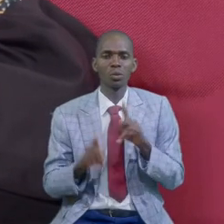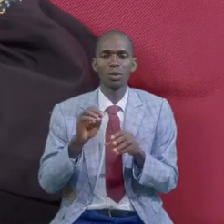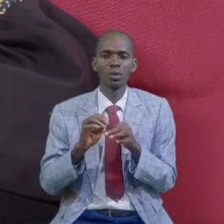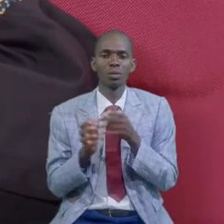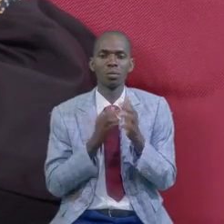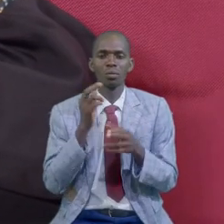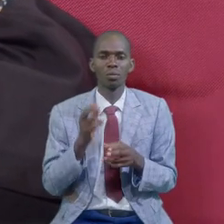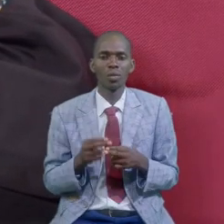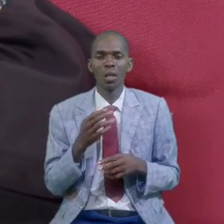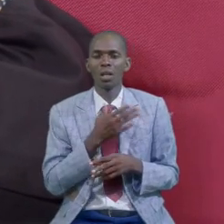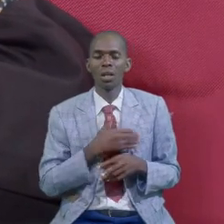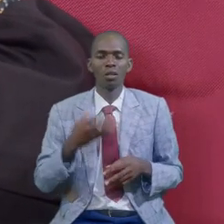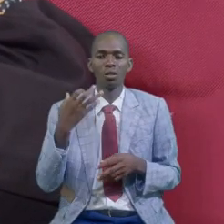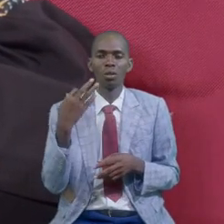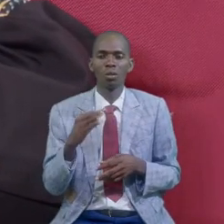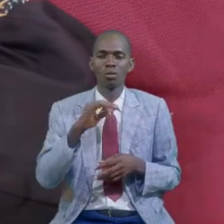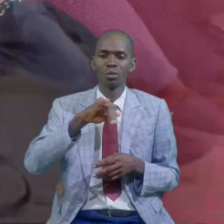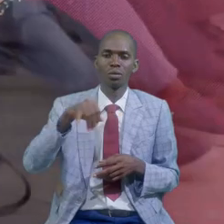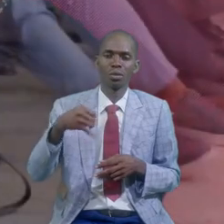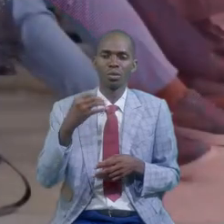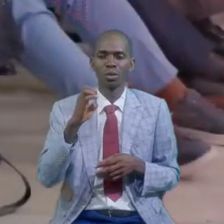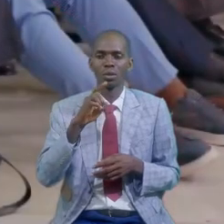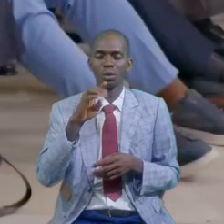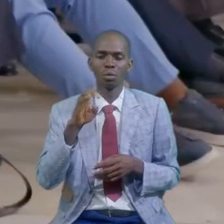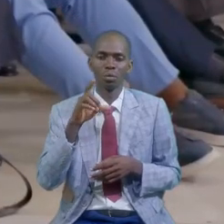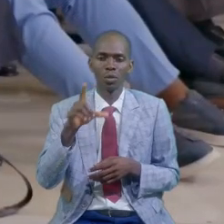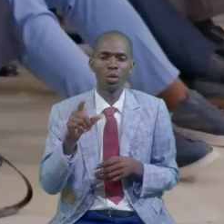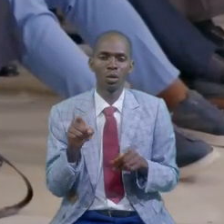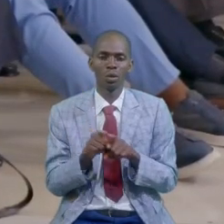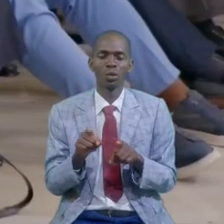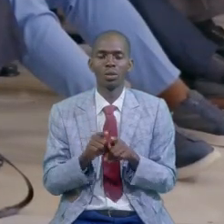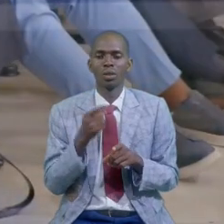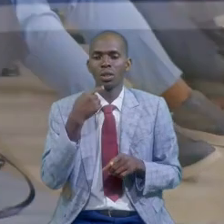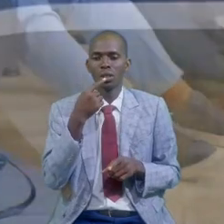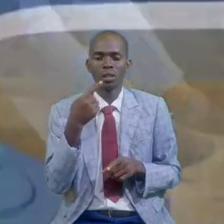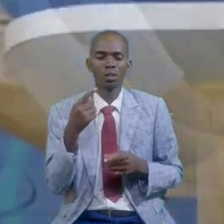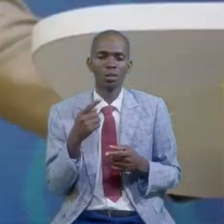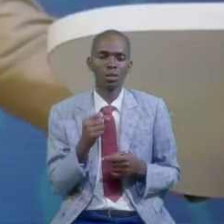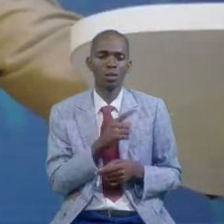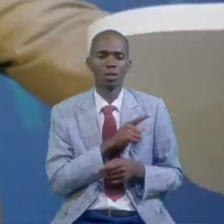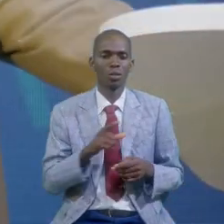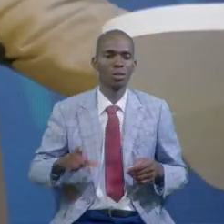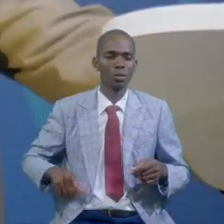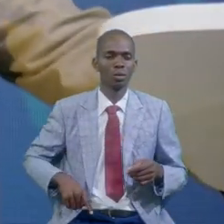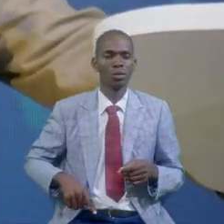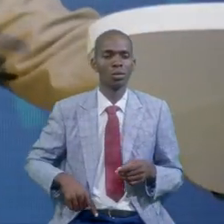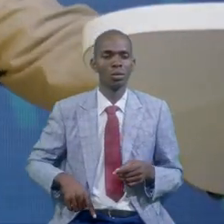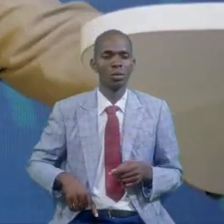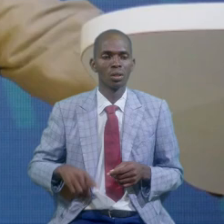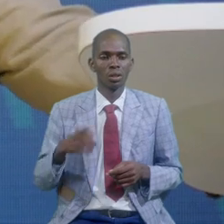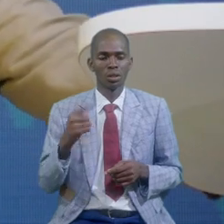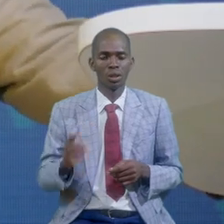of Jezebel also spake the Lord, saying, the dogs shall